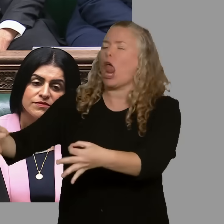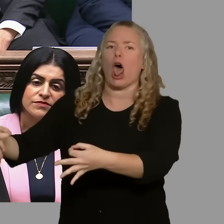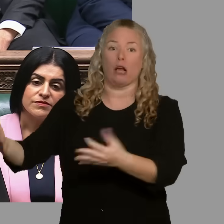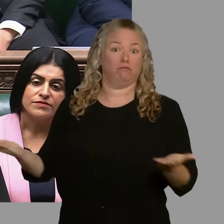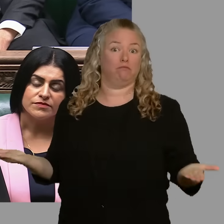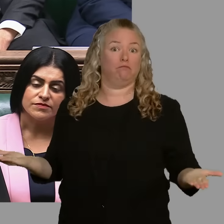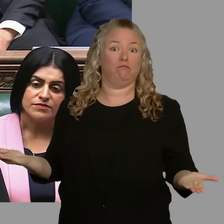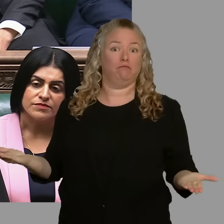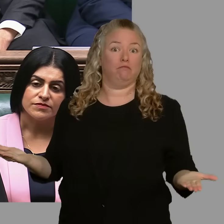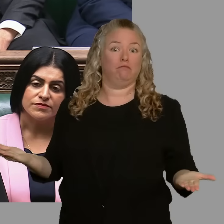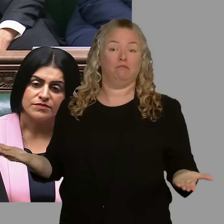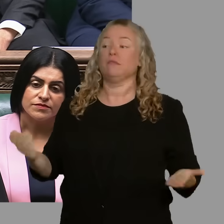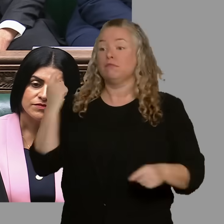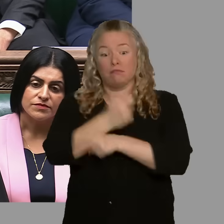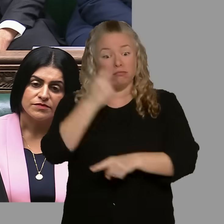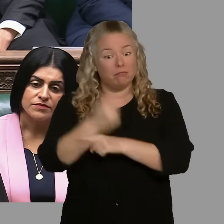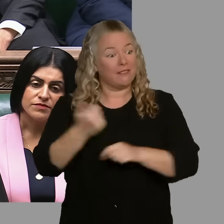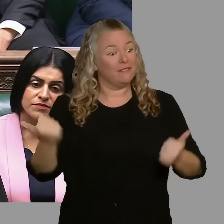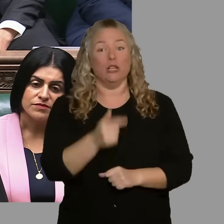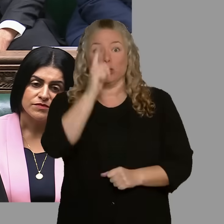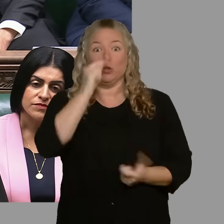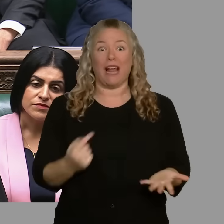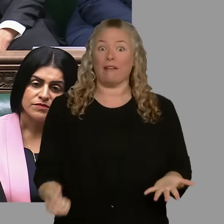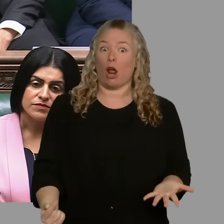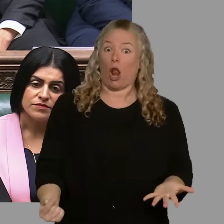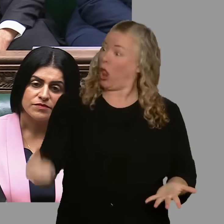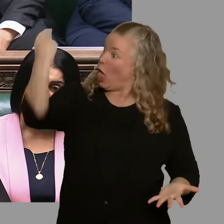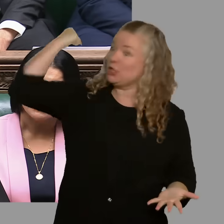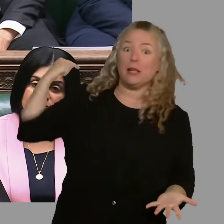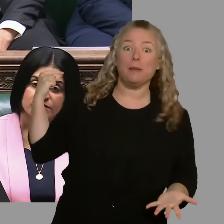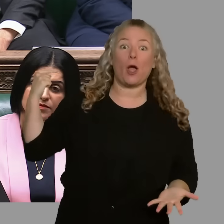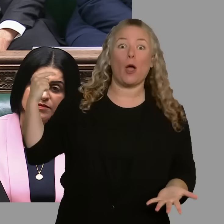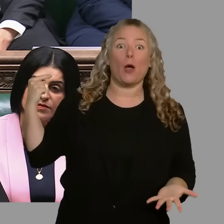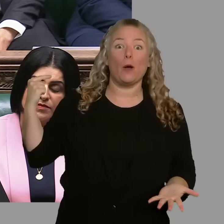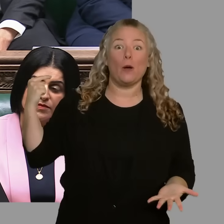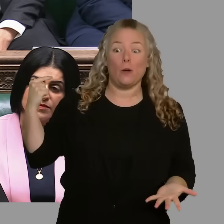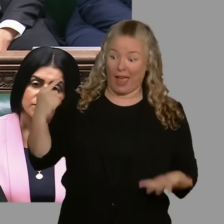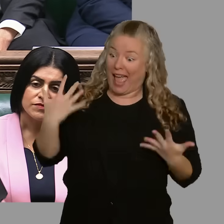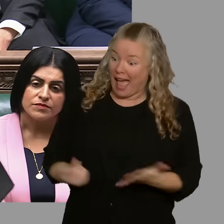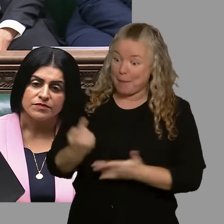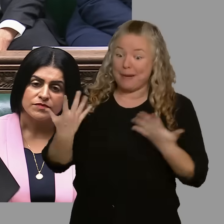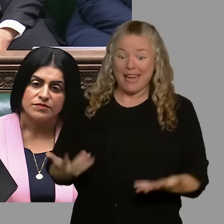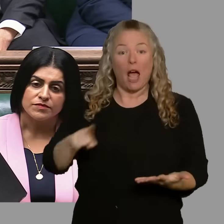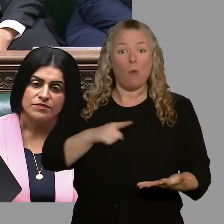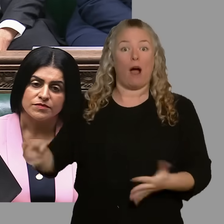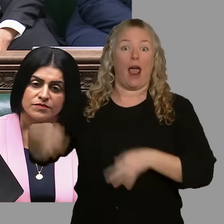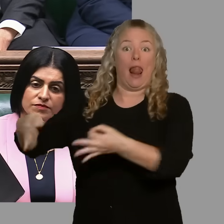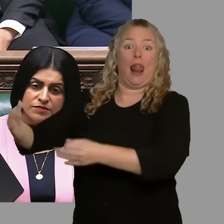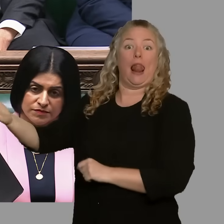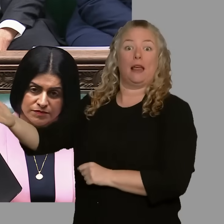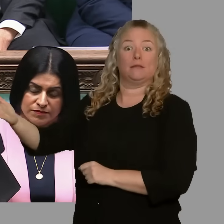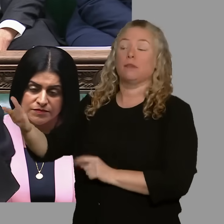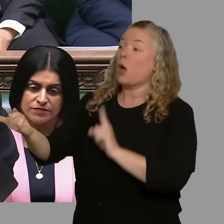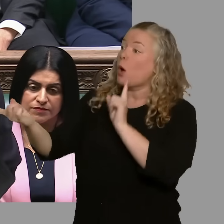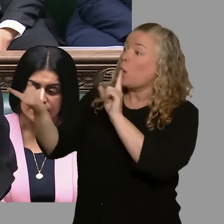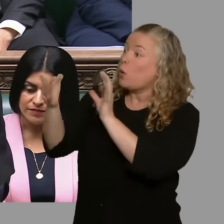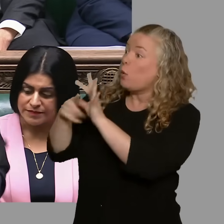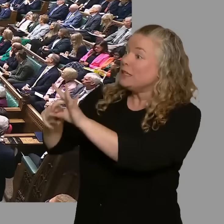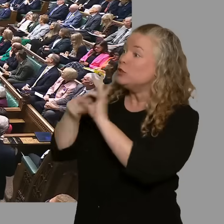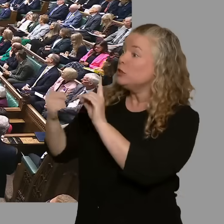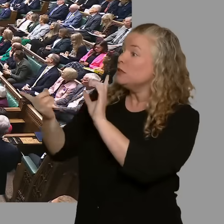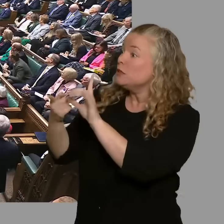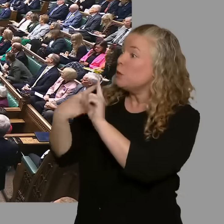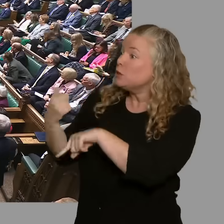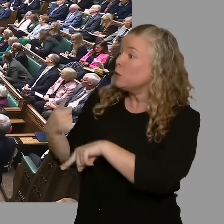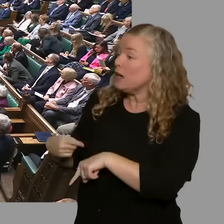this morning I had meetings with ministerial colleagues and others. In addition to my duties in this House, I shall have further such meetings later